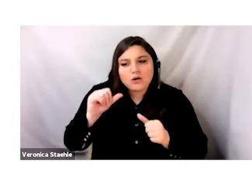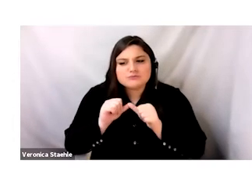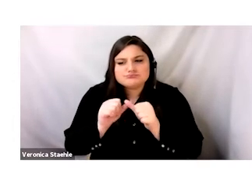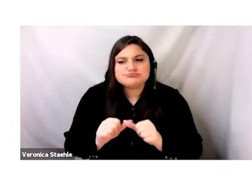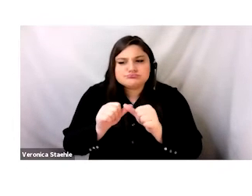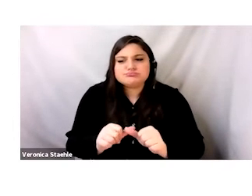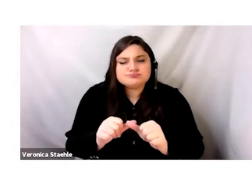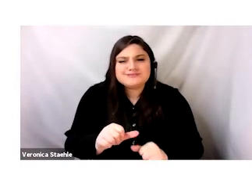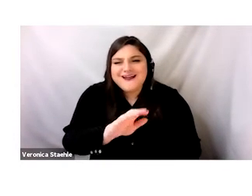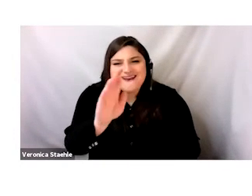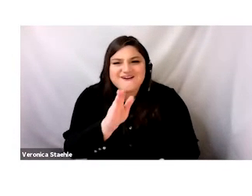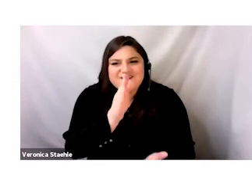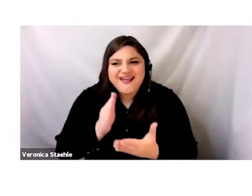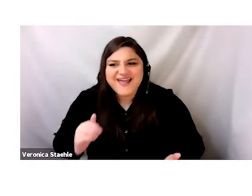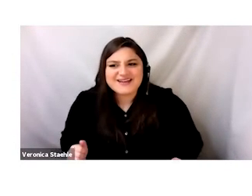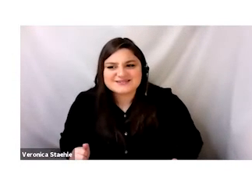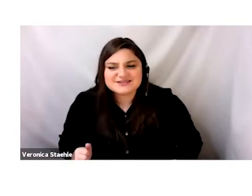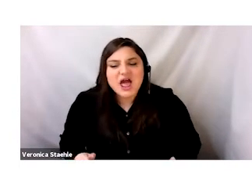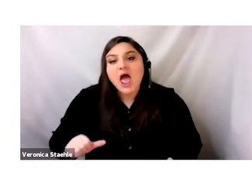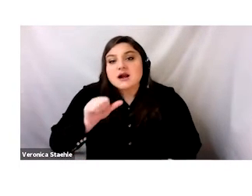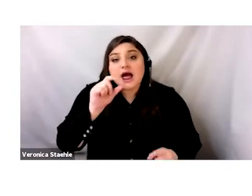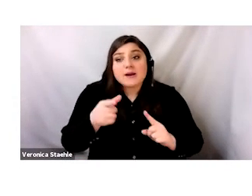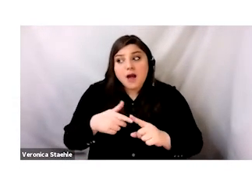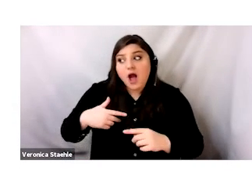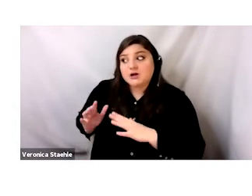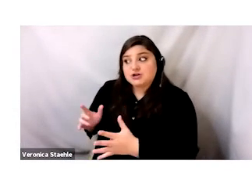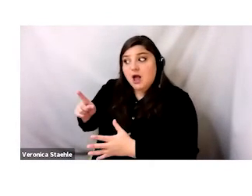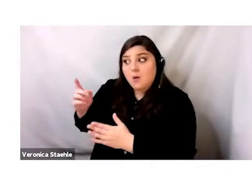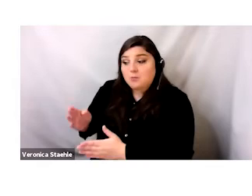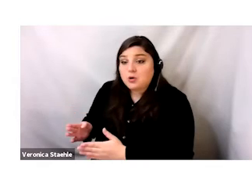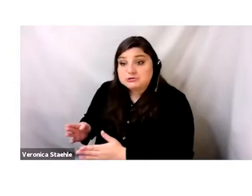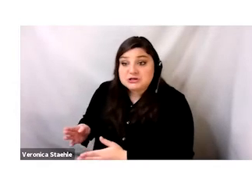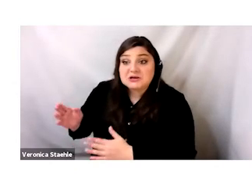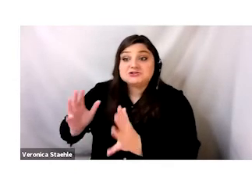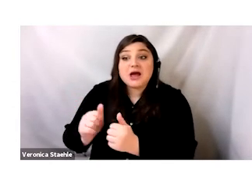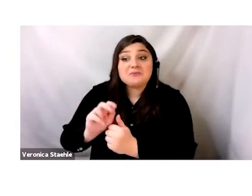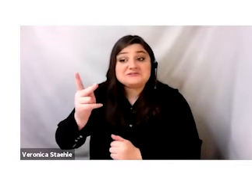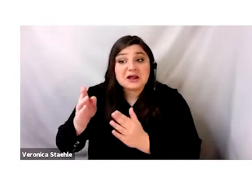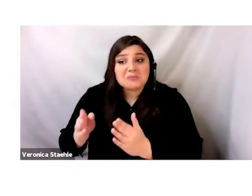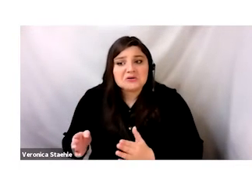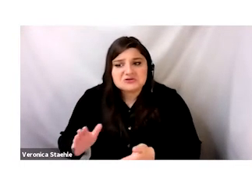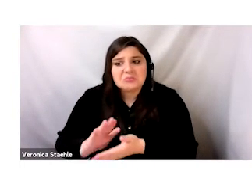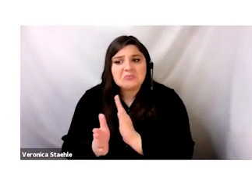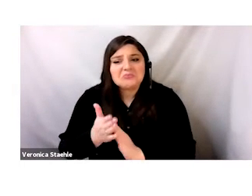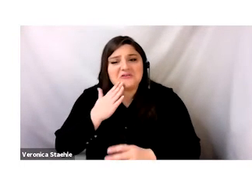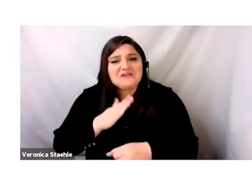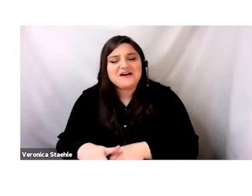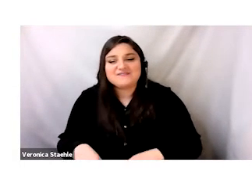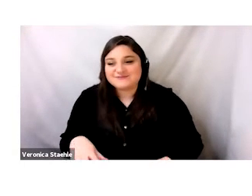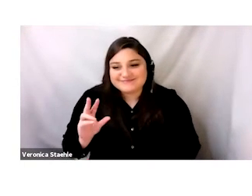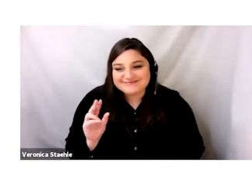we talk to two people and we're good. It's like people are always going to come and find space for improvement, as they